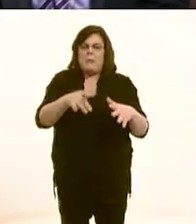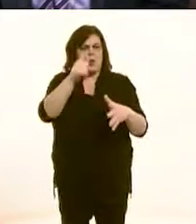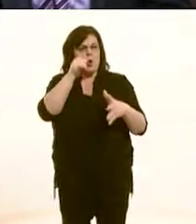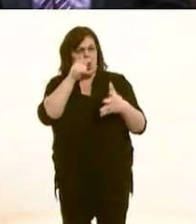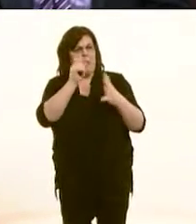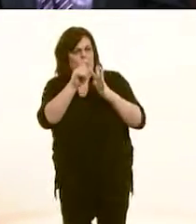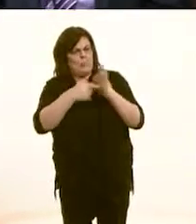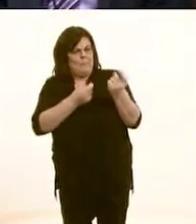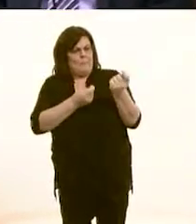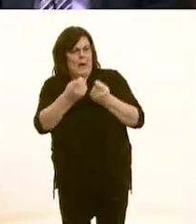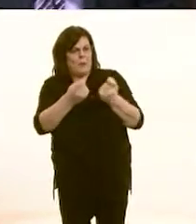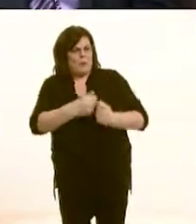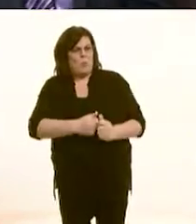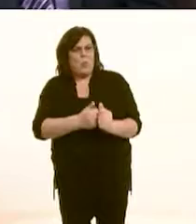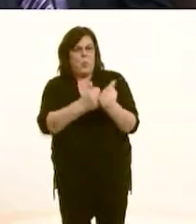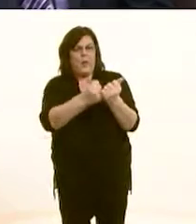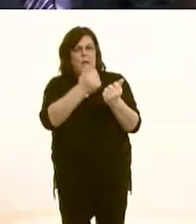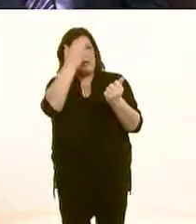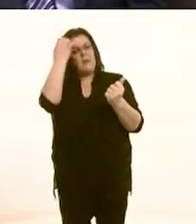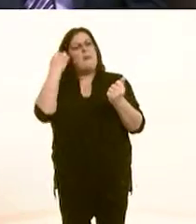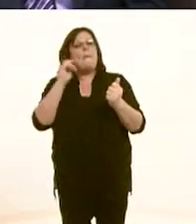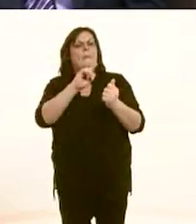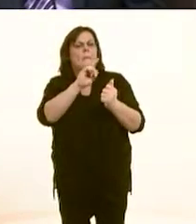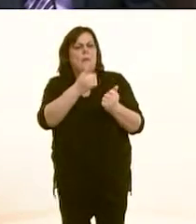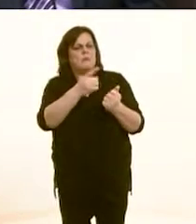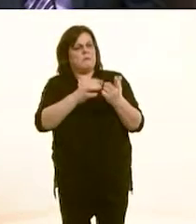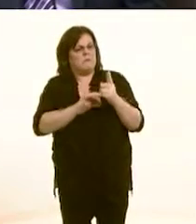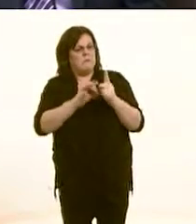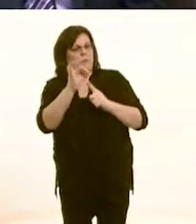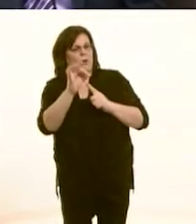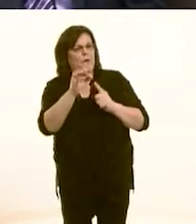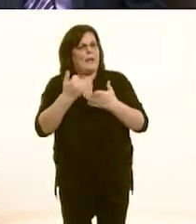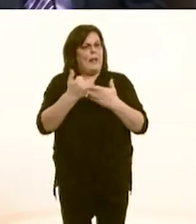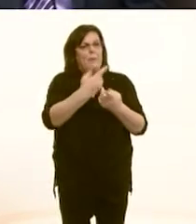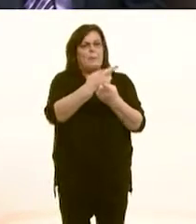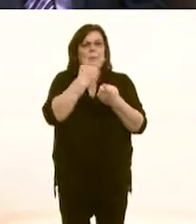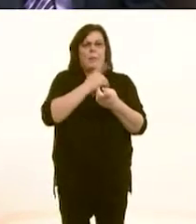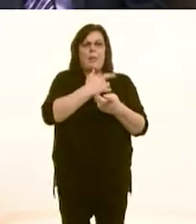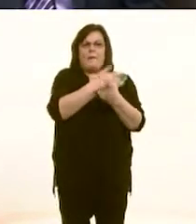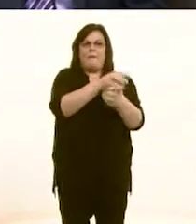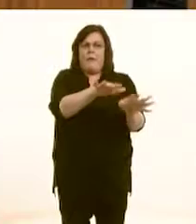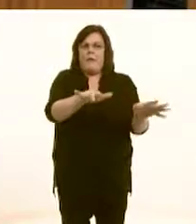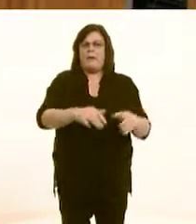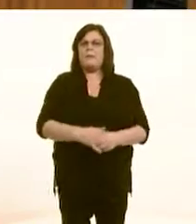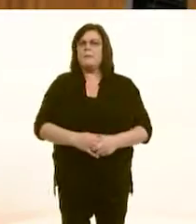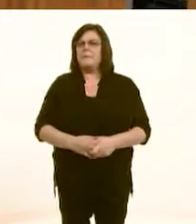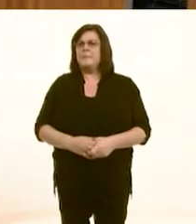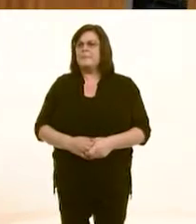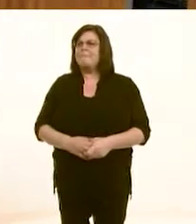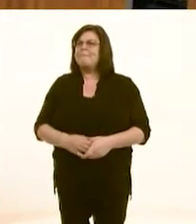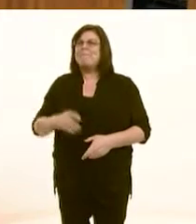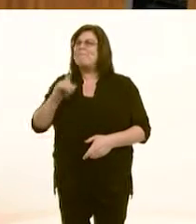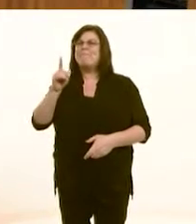nevertheless, that has had an impact on the people who live in that part of the Ronda. You missed